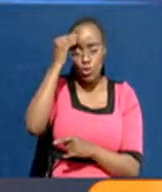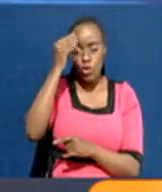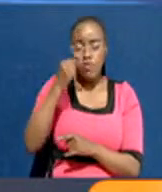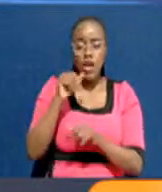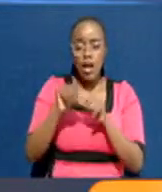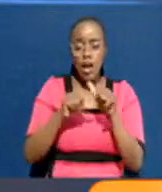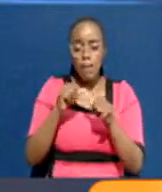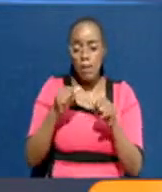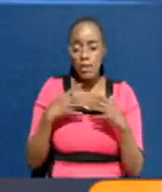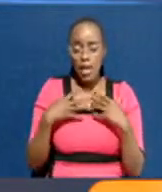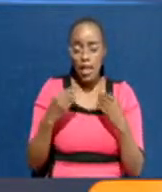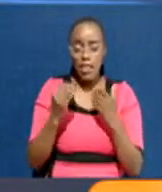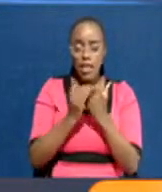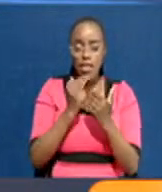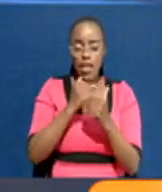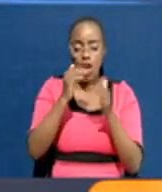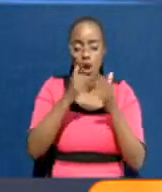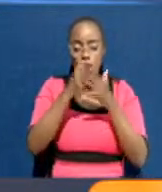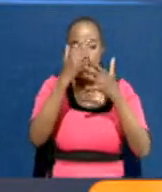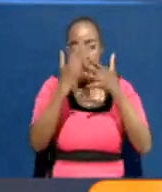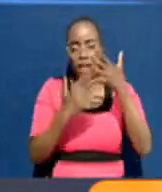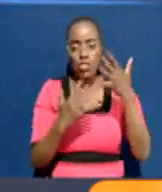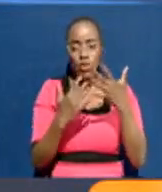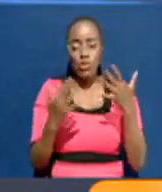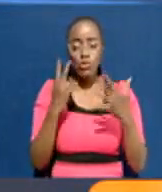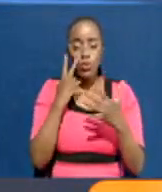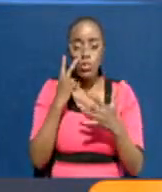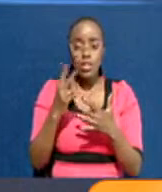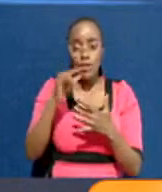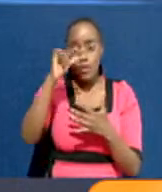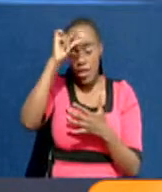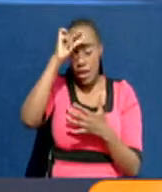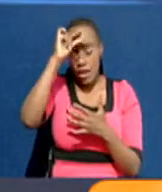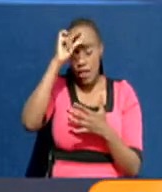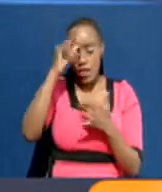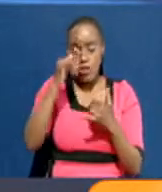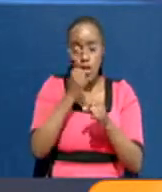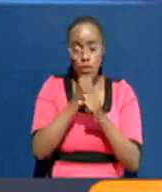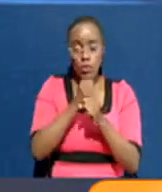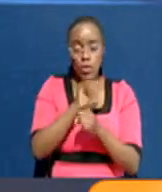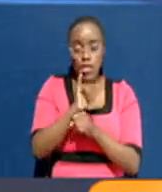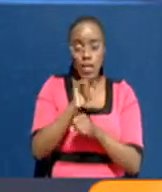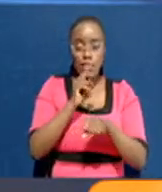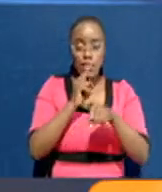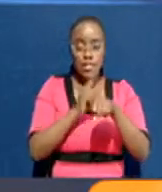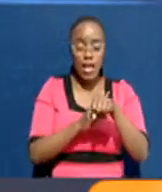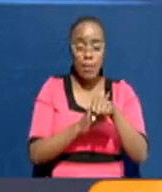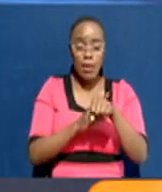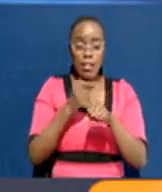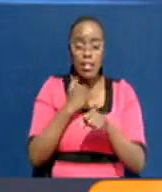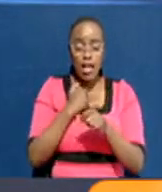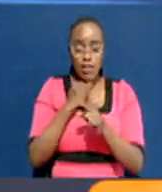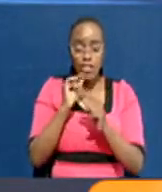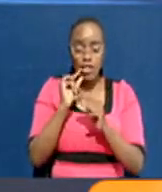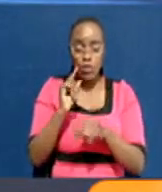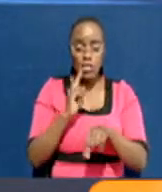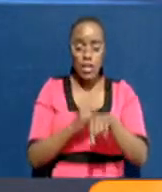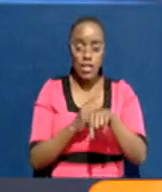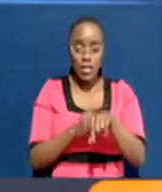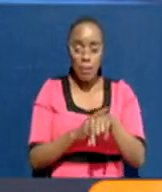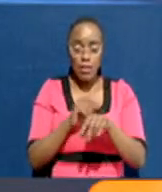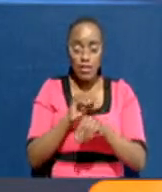healthcare, affordable healthcare, all those things. You can see the government is making the plan. And I think once the short-term uncertainty is